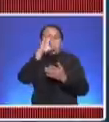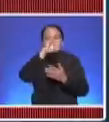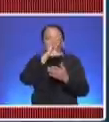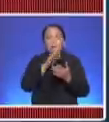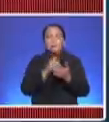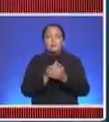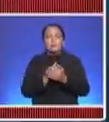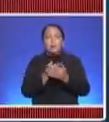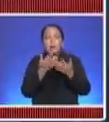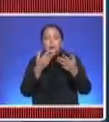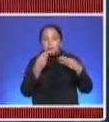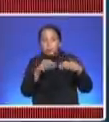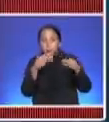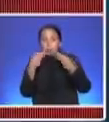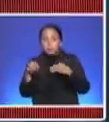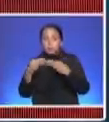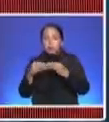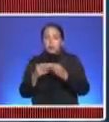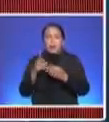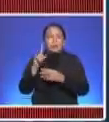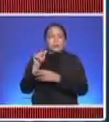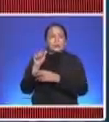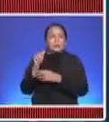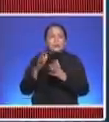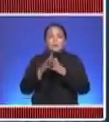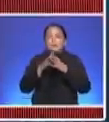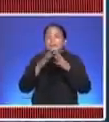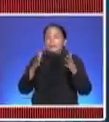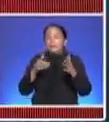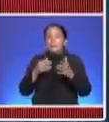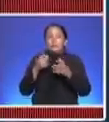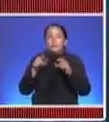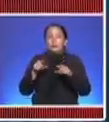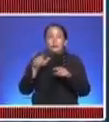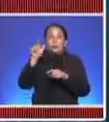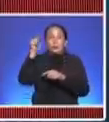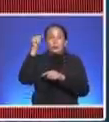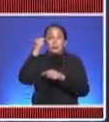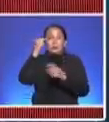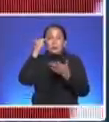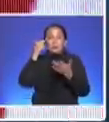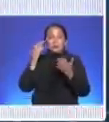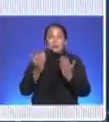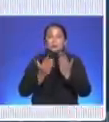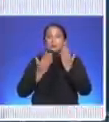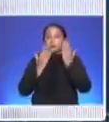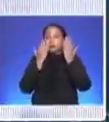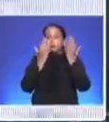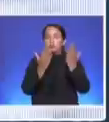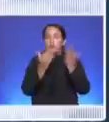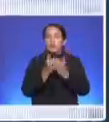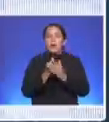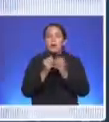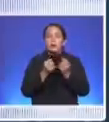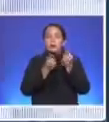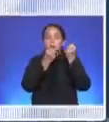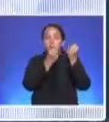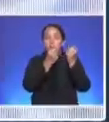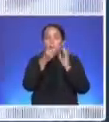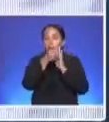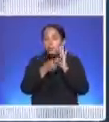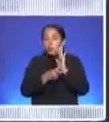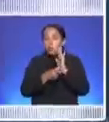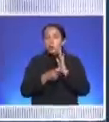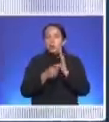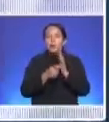this issue came out only now. No, I mean, this should have been raised at the early part of the campaign, and